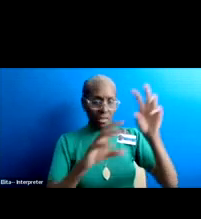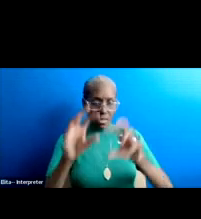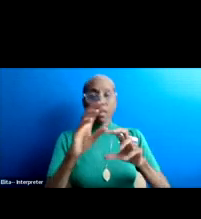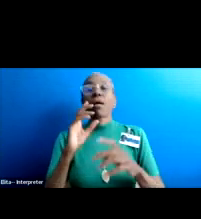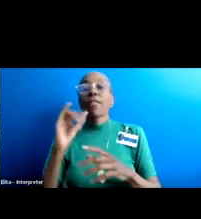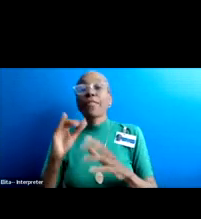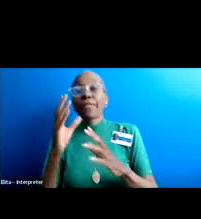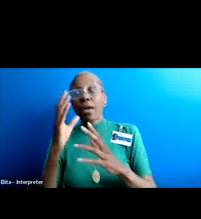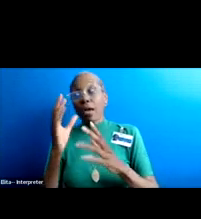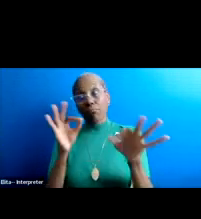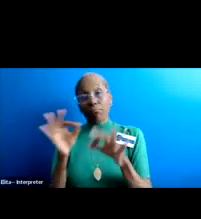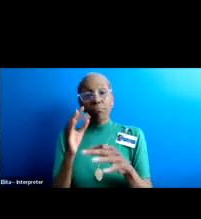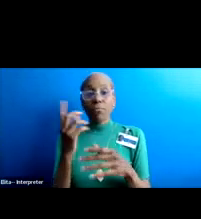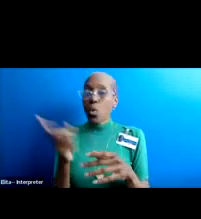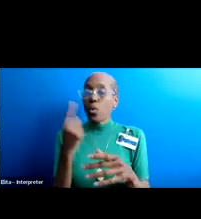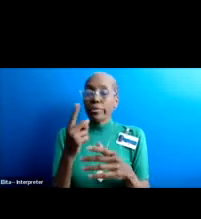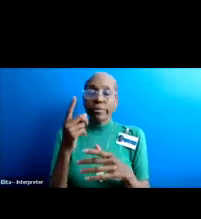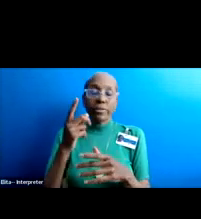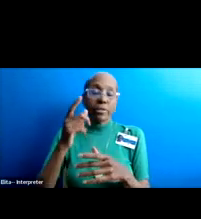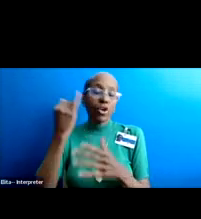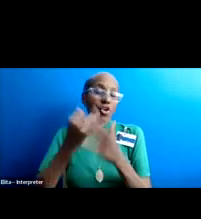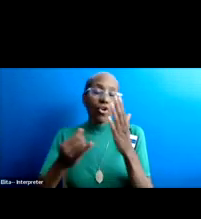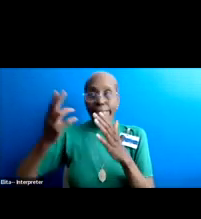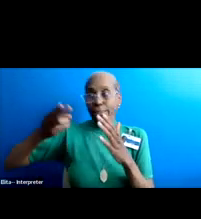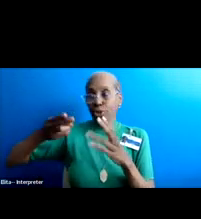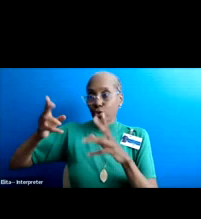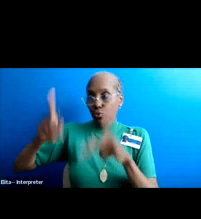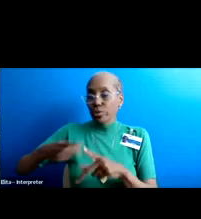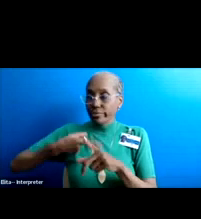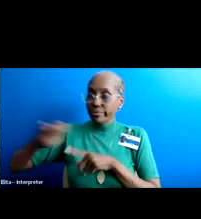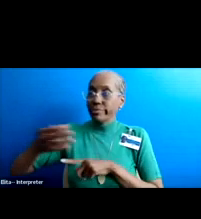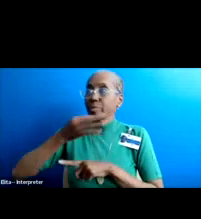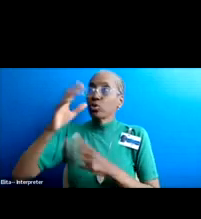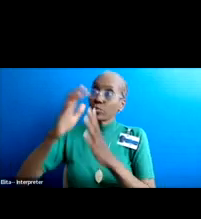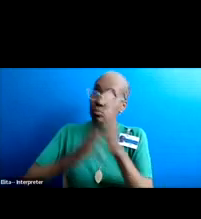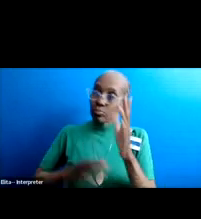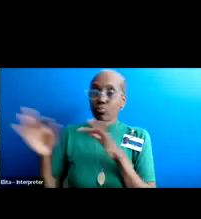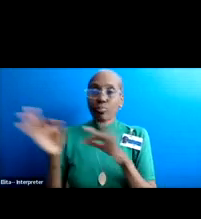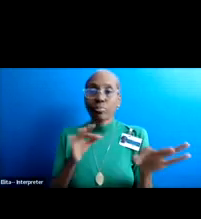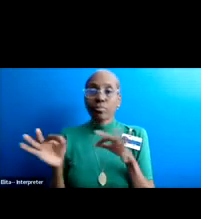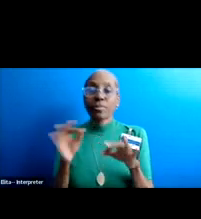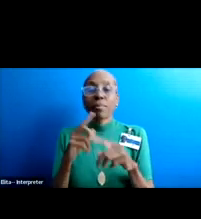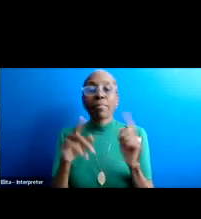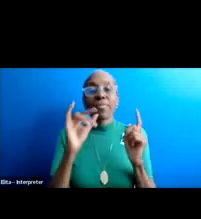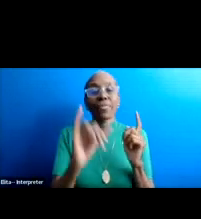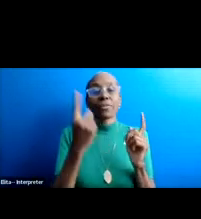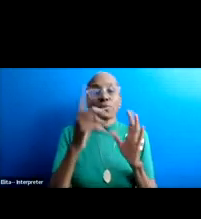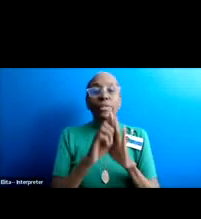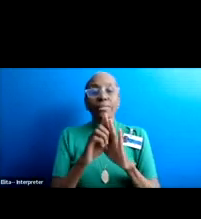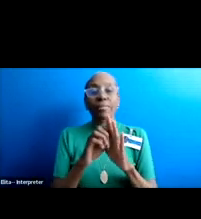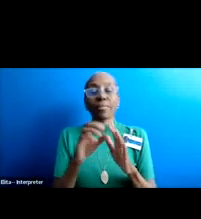probably be something that only an art historian could write about, but that would be an example